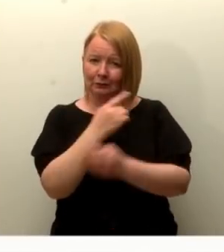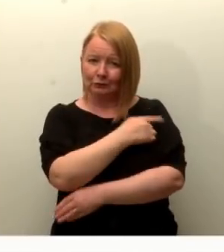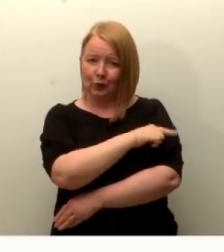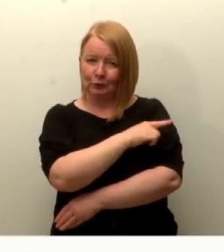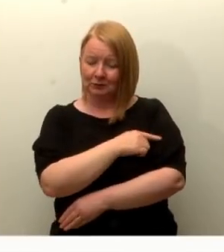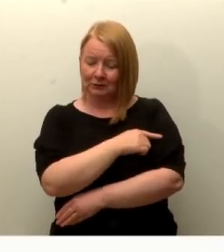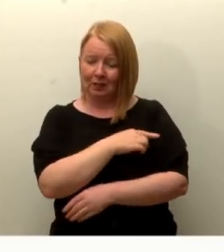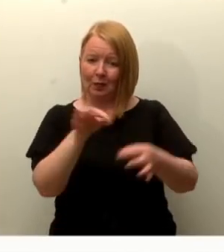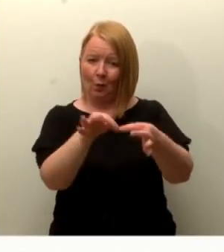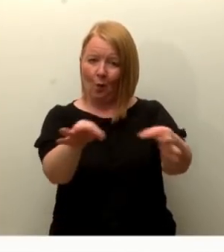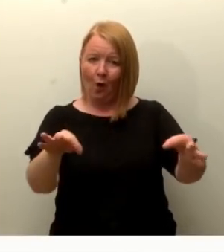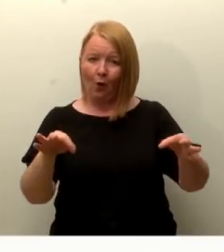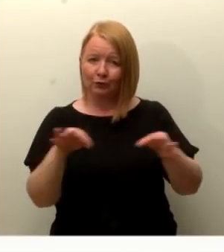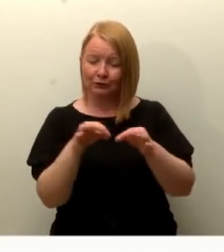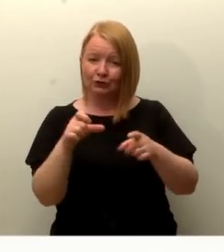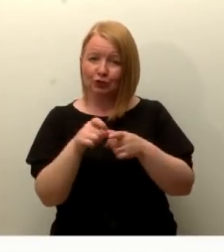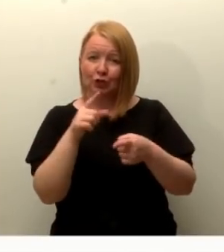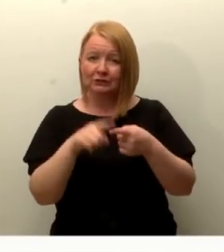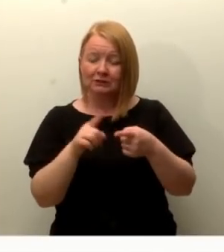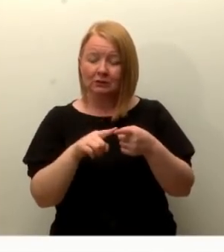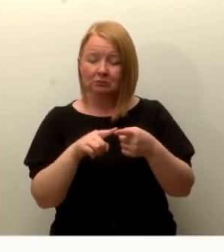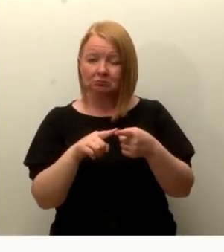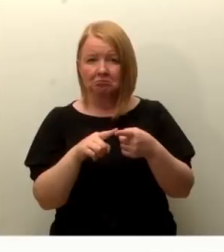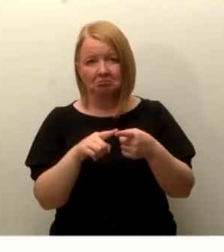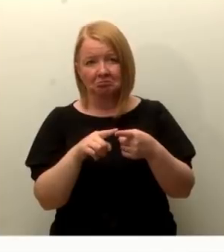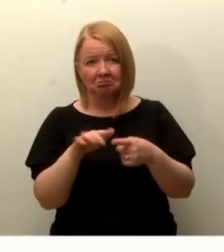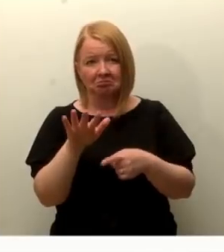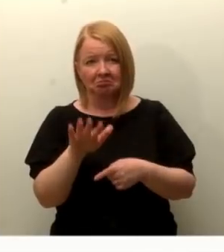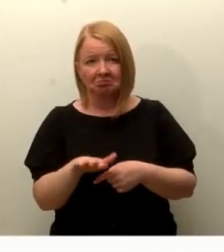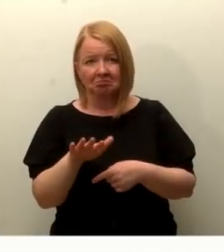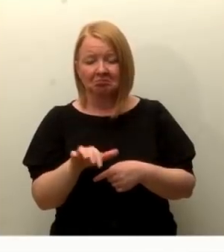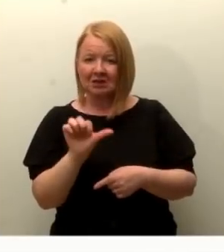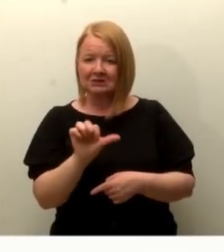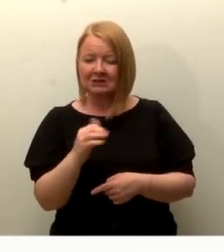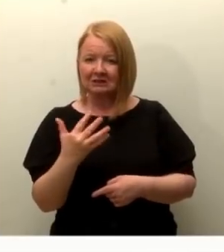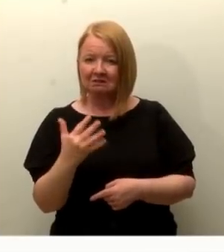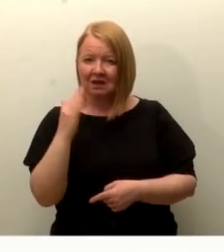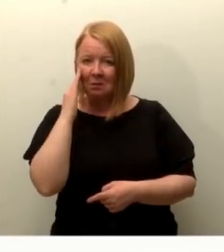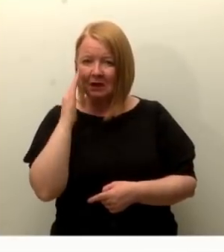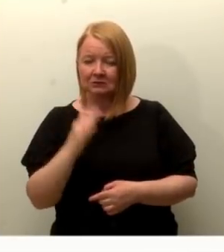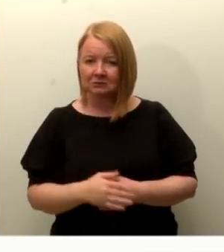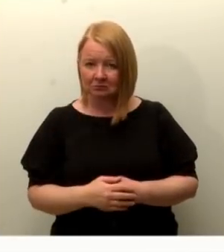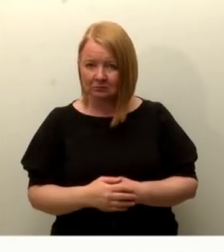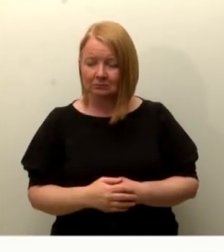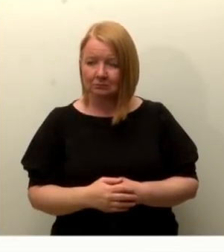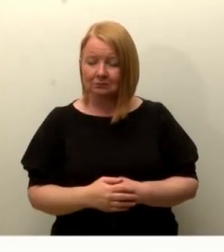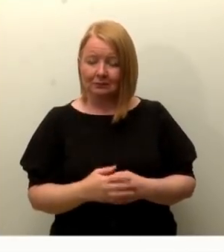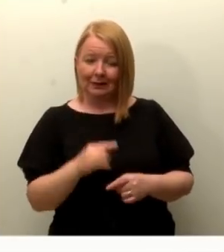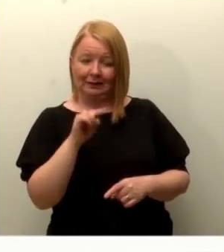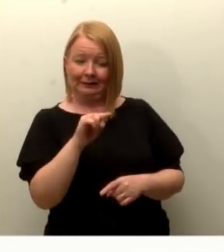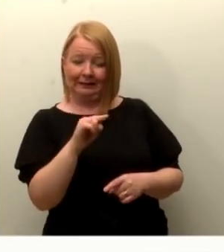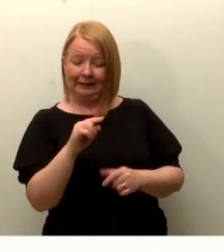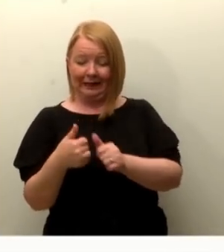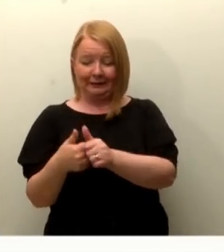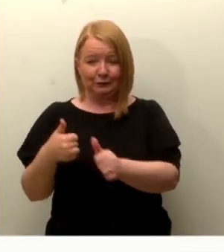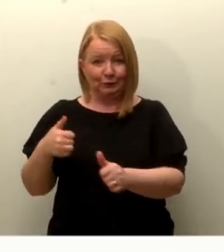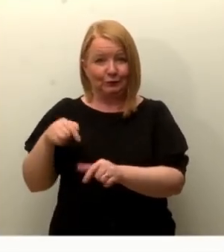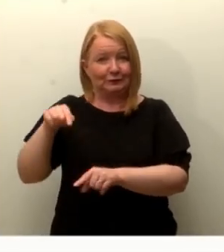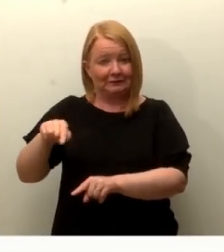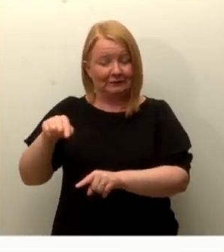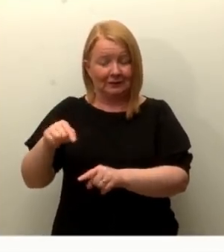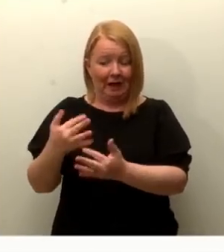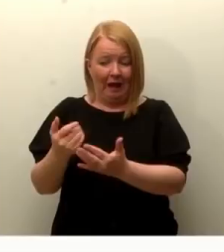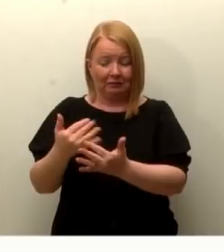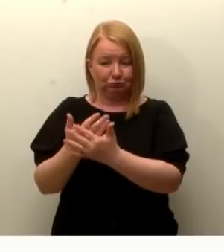orthopedics wards in Dundee have less than 65 beds. And the Sancheti Institute now includes